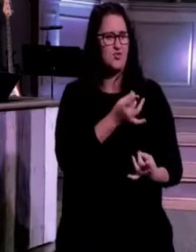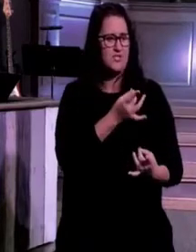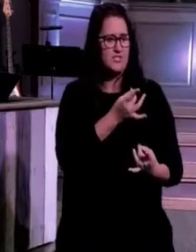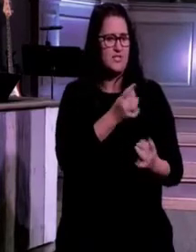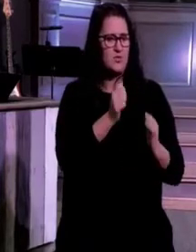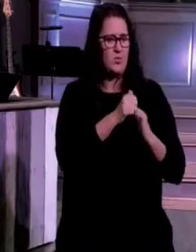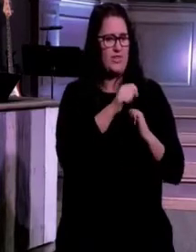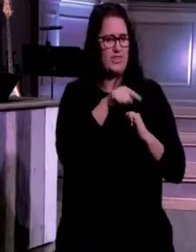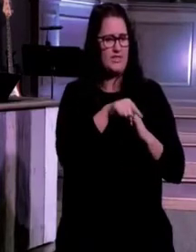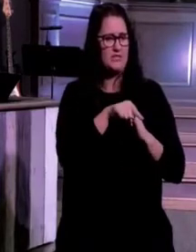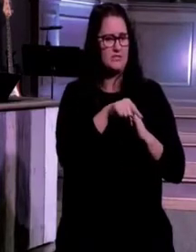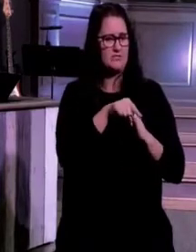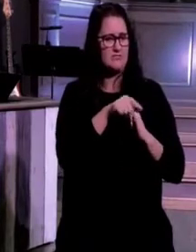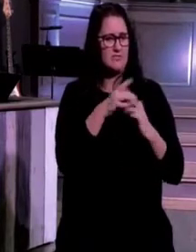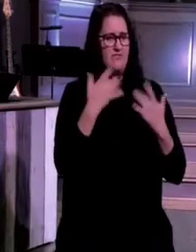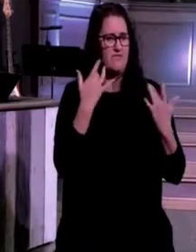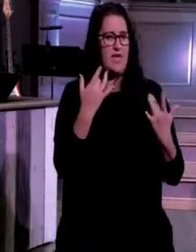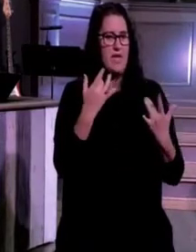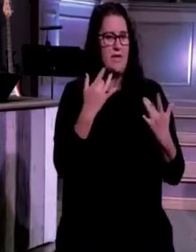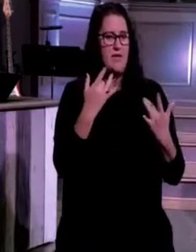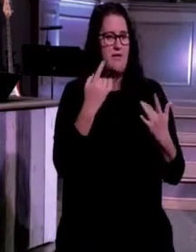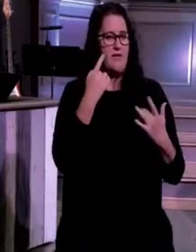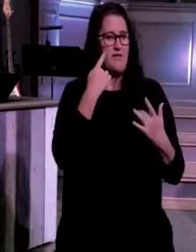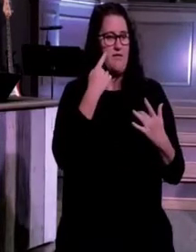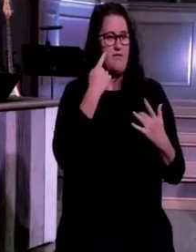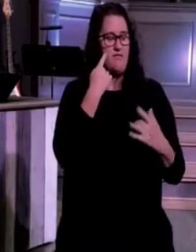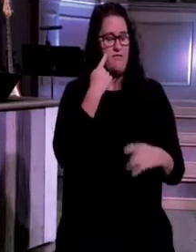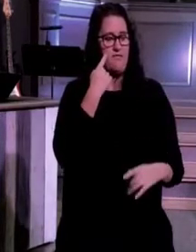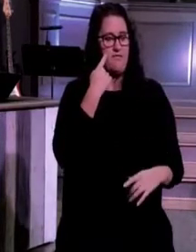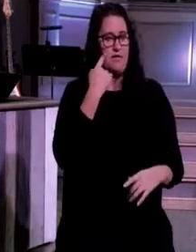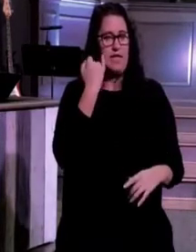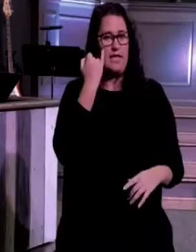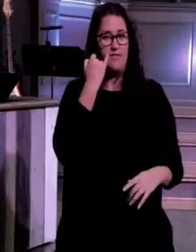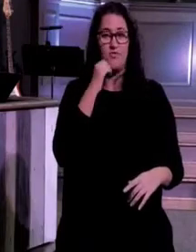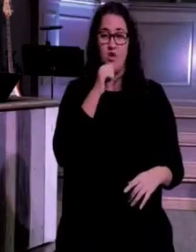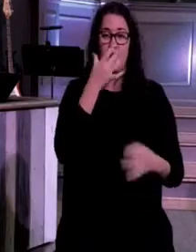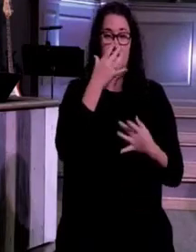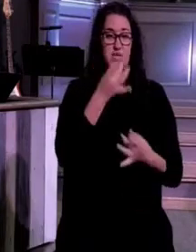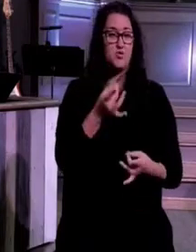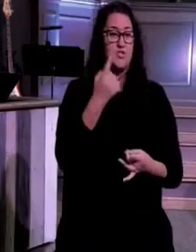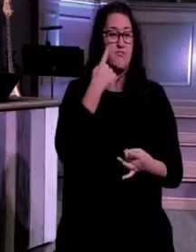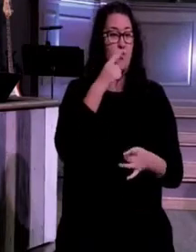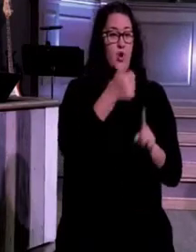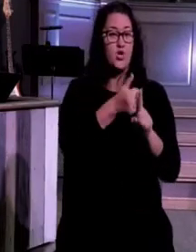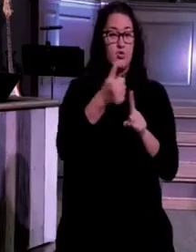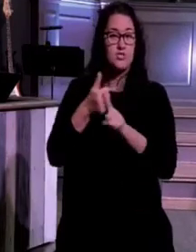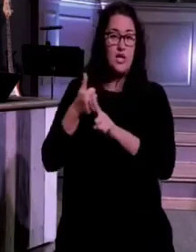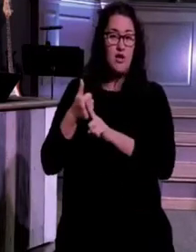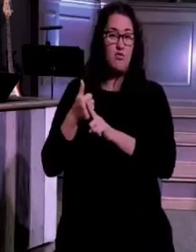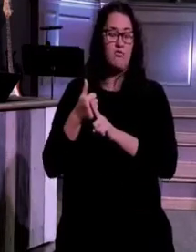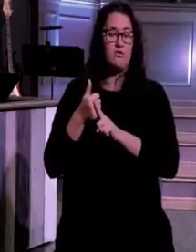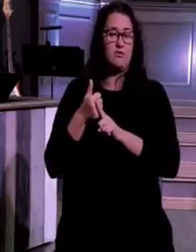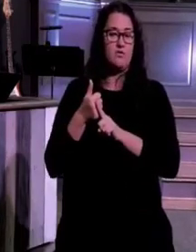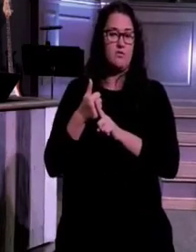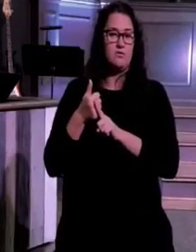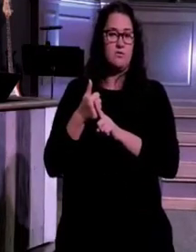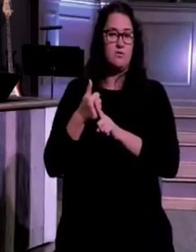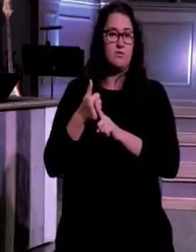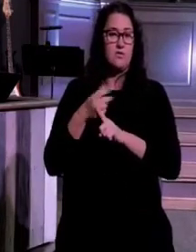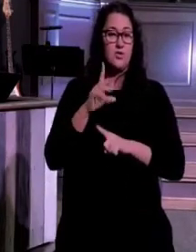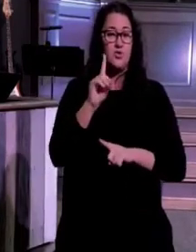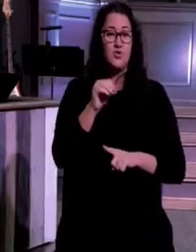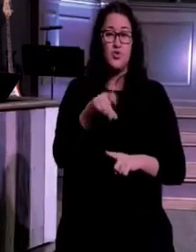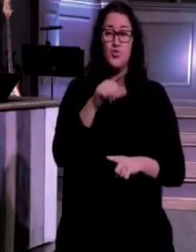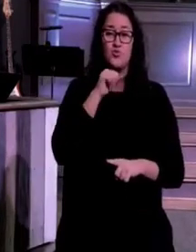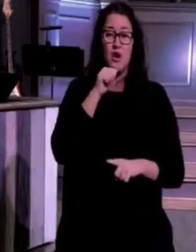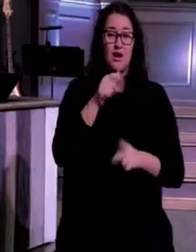this. For God's sake, if you're not interested in it for yourself, do you not care for